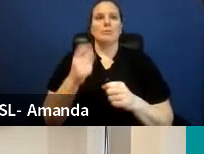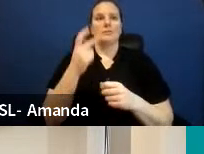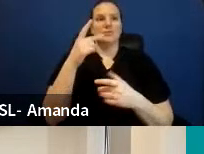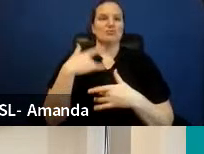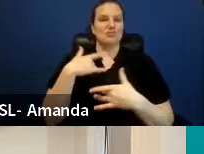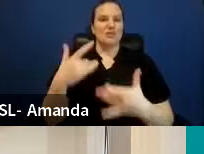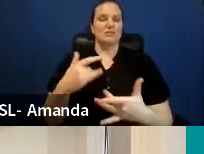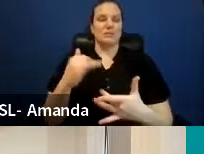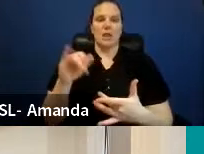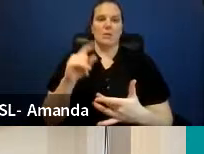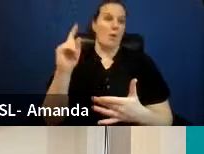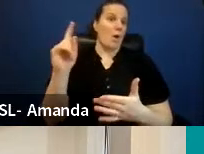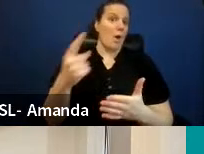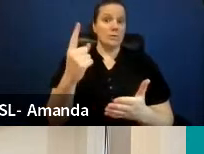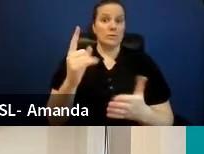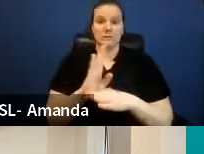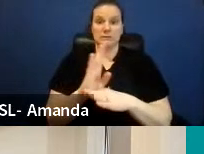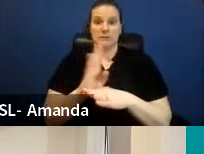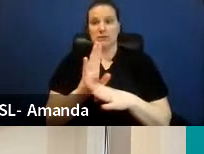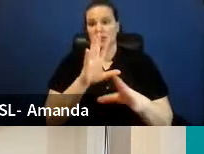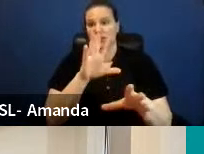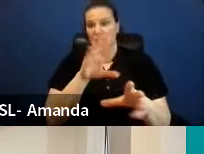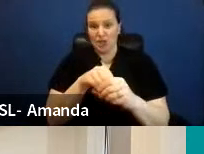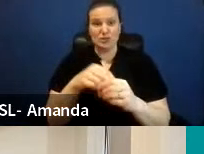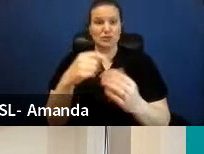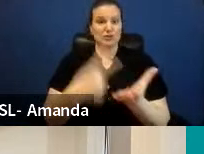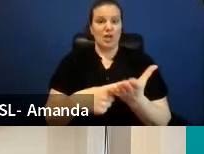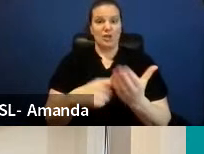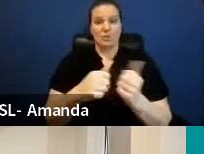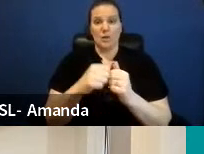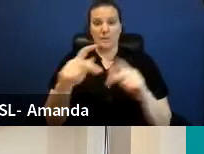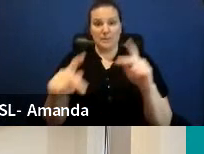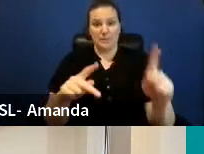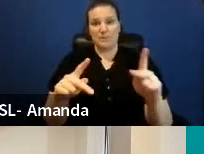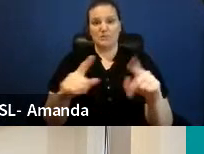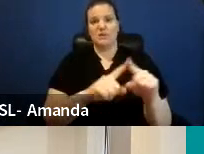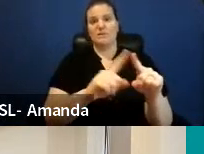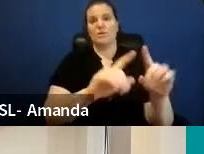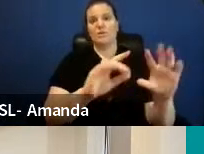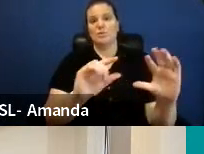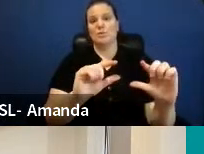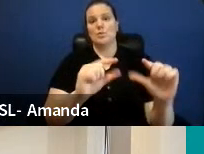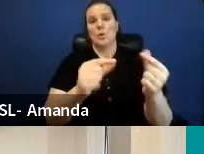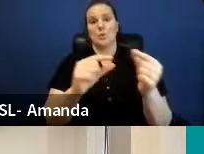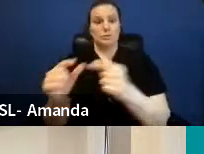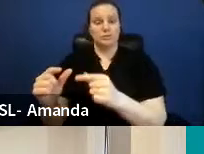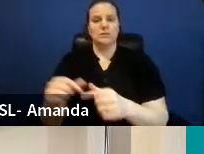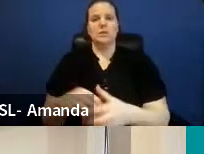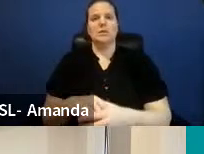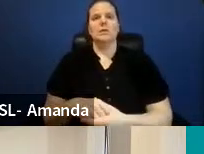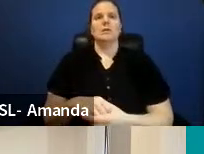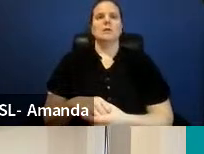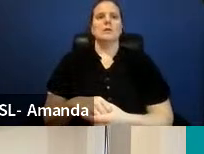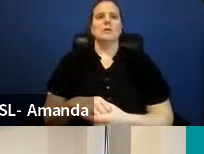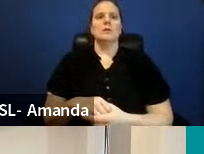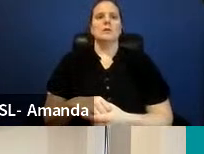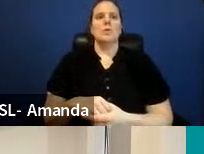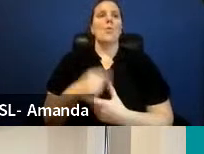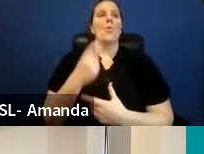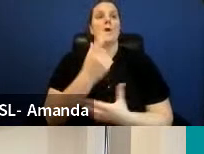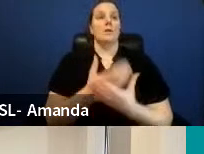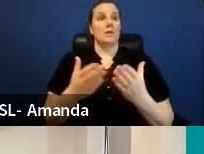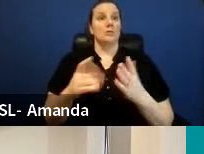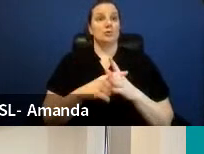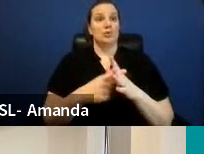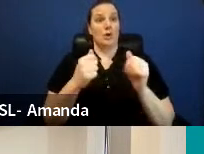we're always busy engaging and talking to people in different groups. I guess one of the things I'd like to start with is